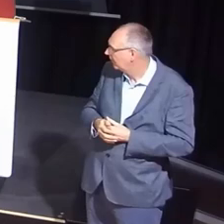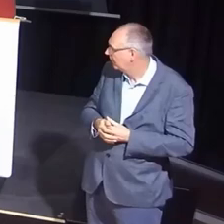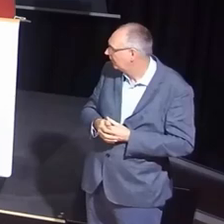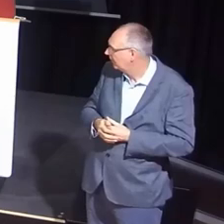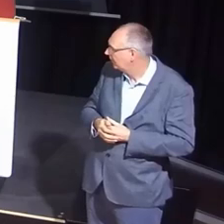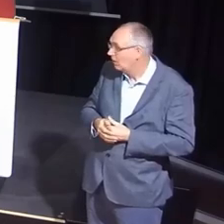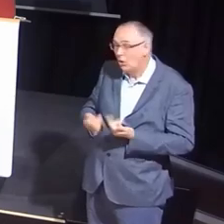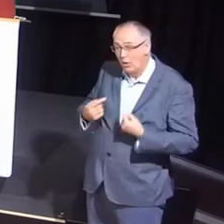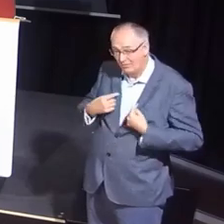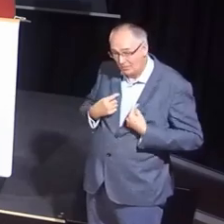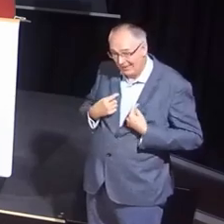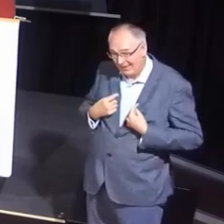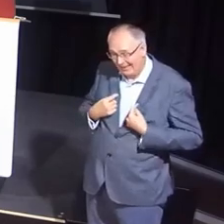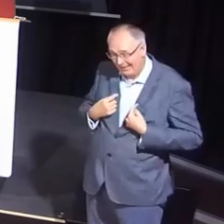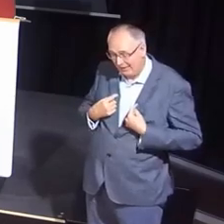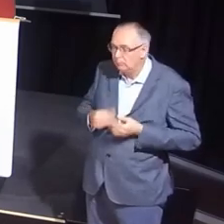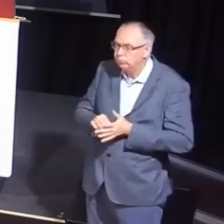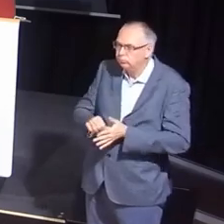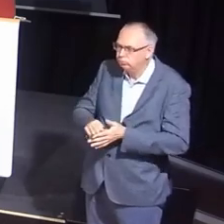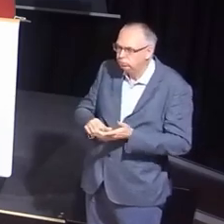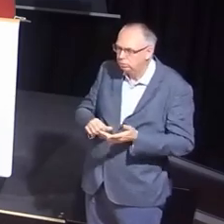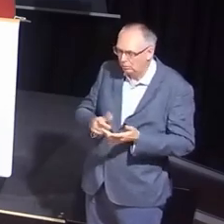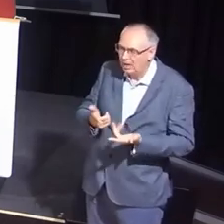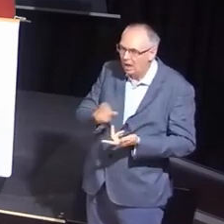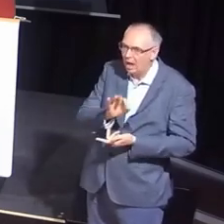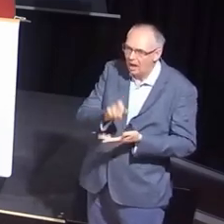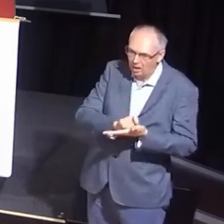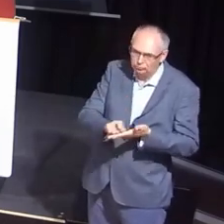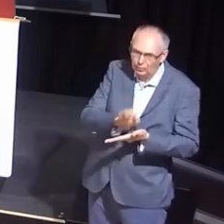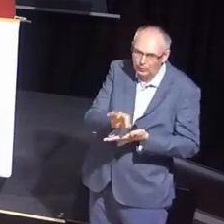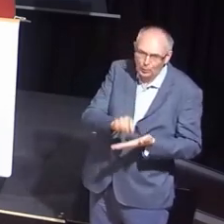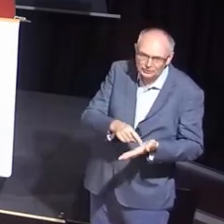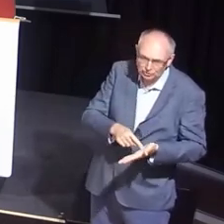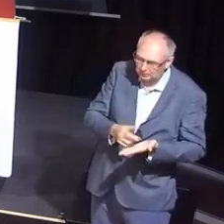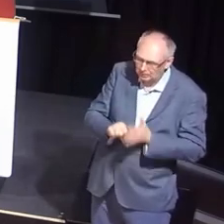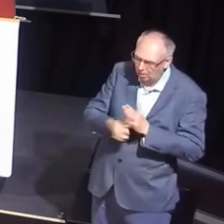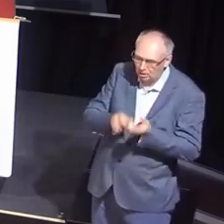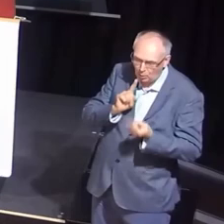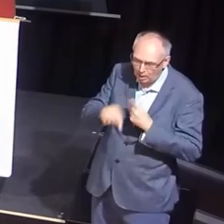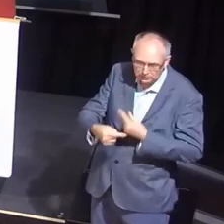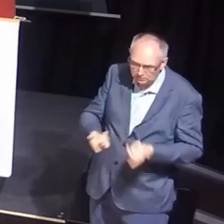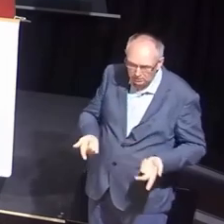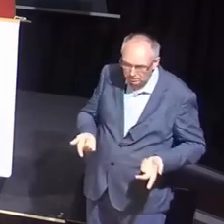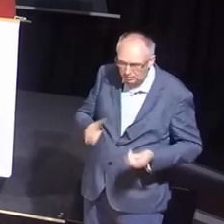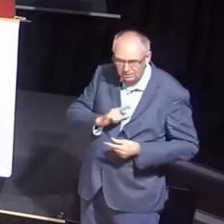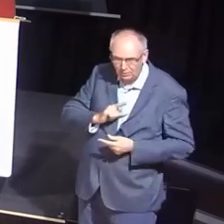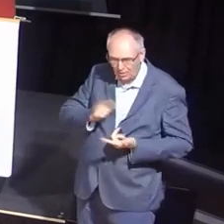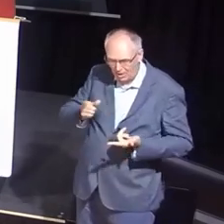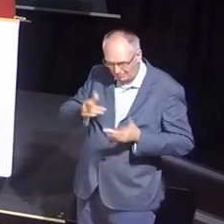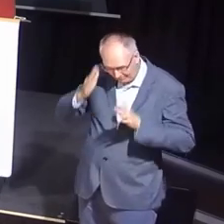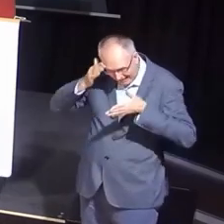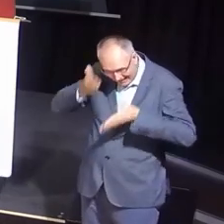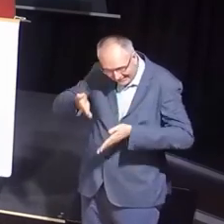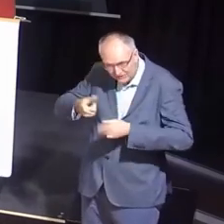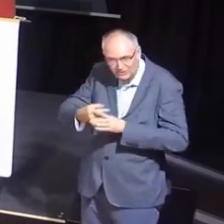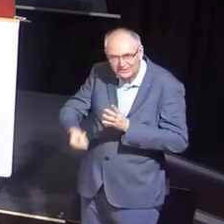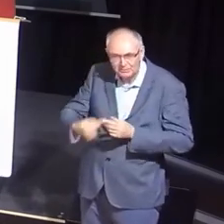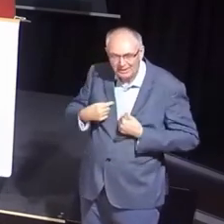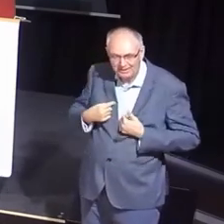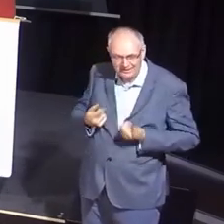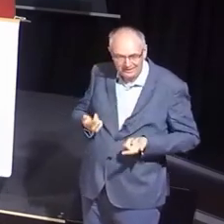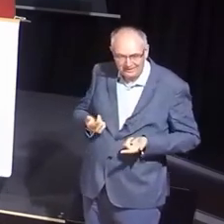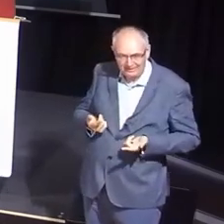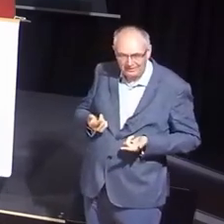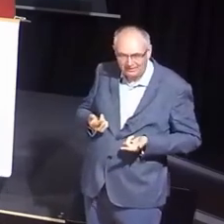that's a struggle. Like this, like I wrote this question and I have a hard time answering it, because having an attention-related disability when you're out of, you know,